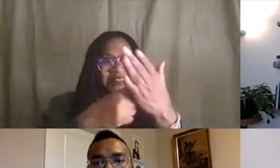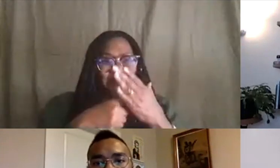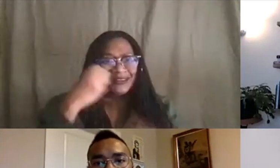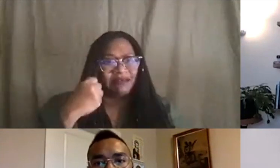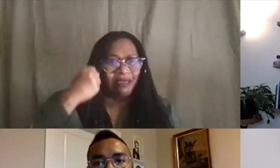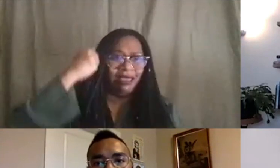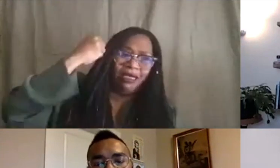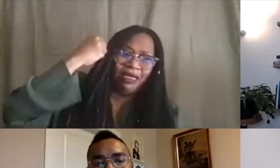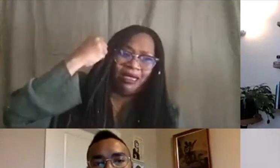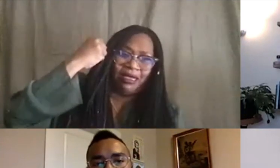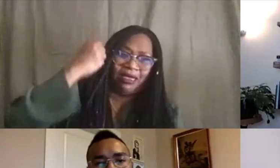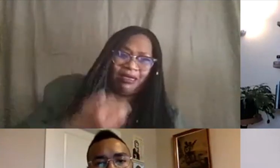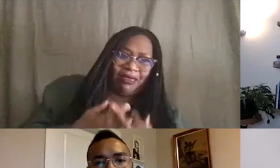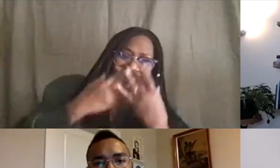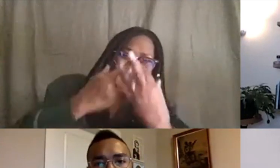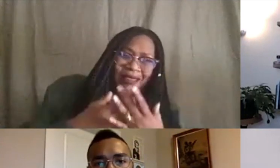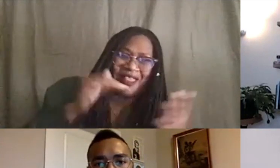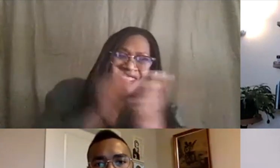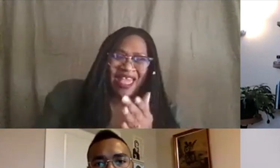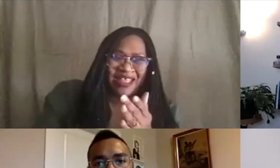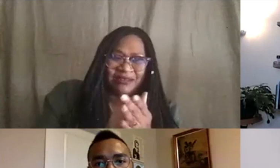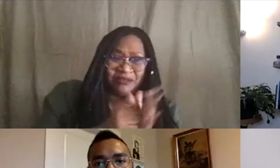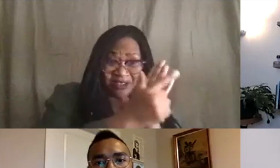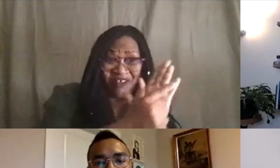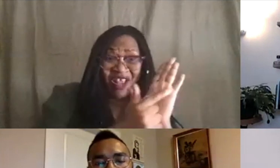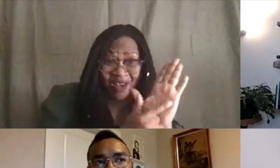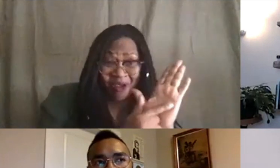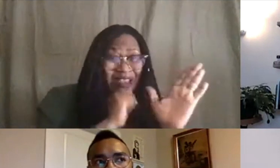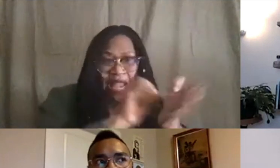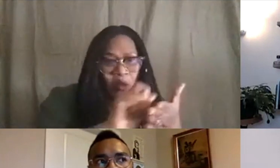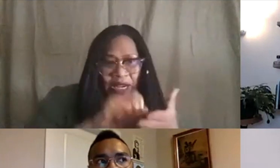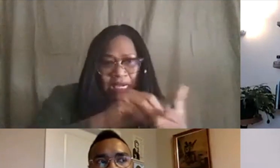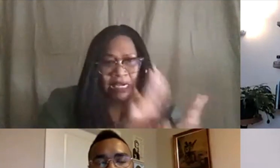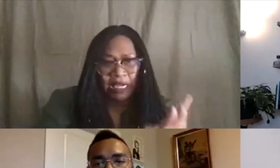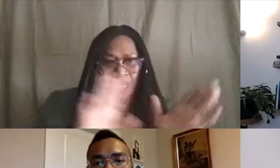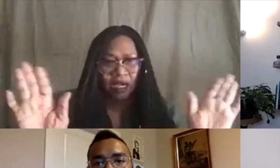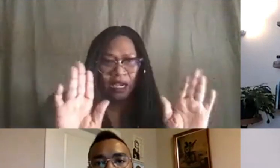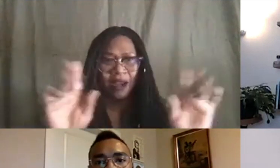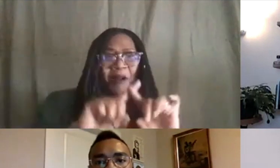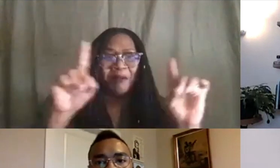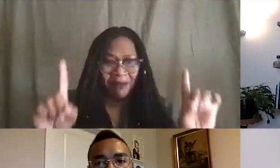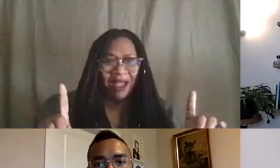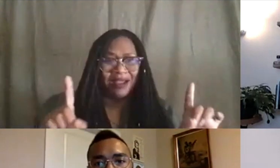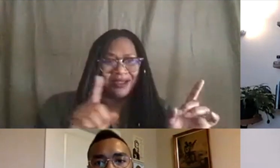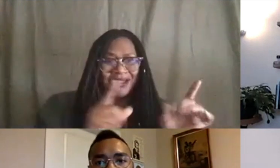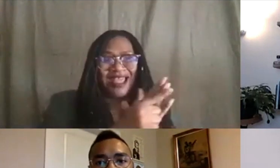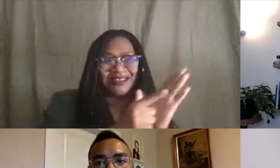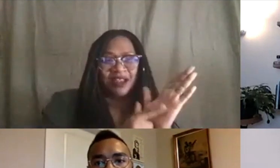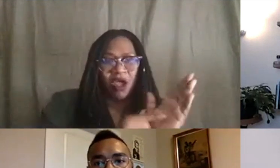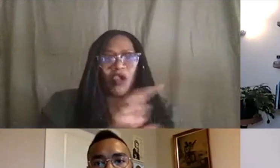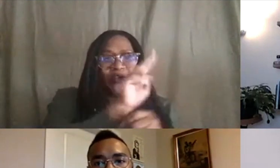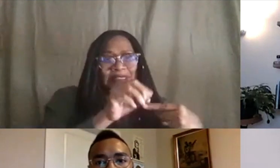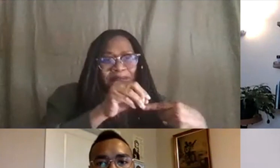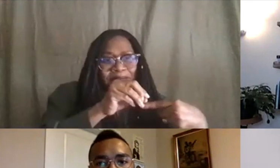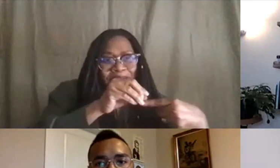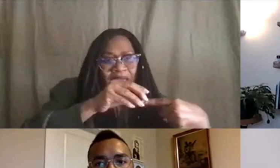in America as a sort of unwritten law that was used in state and settler expansion